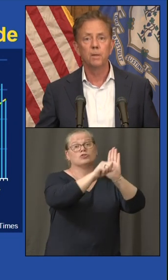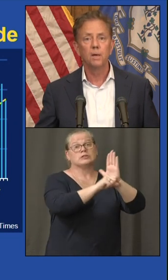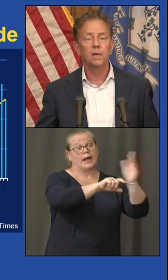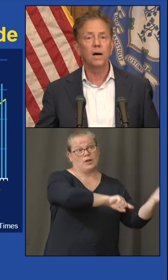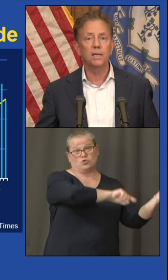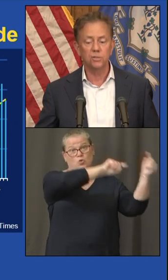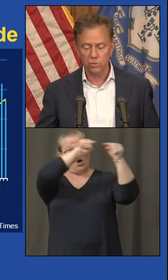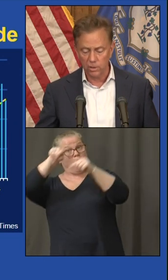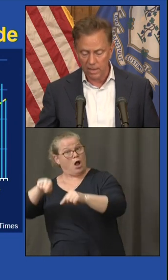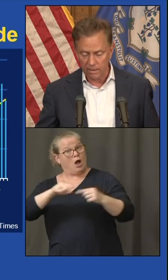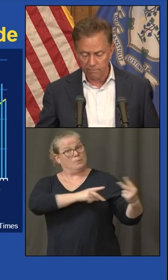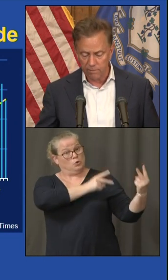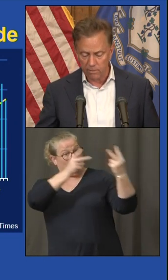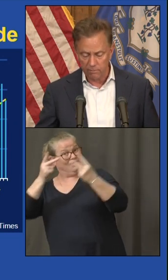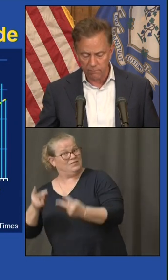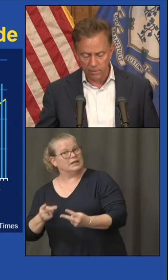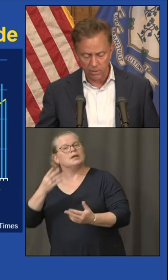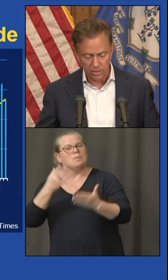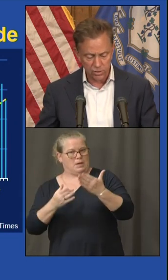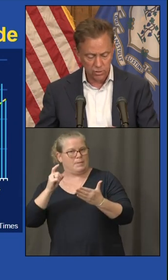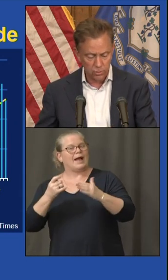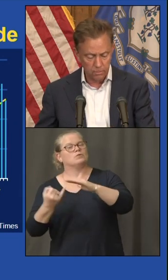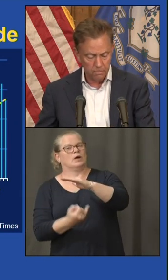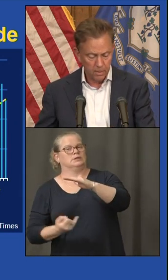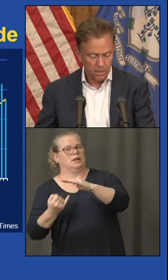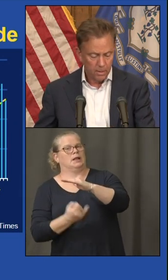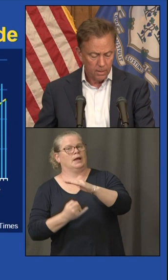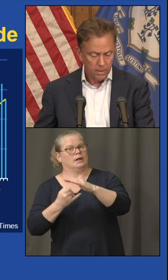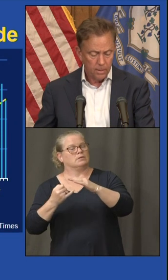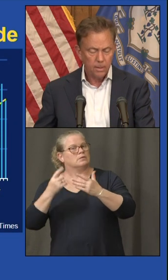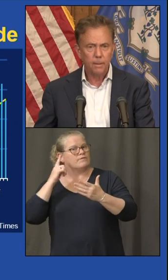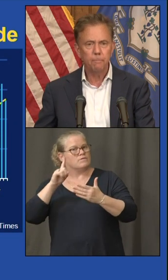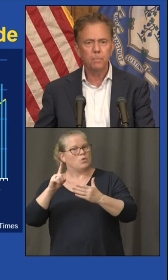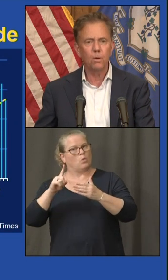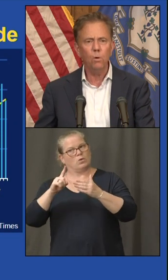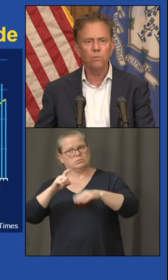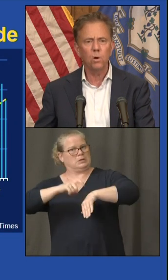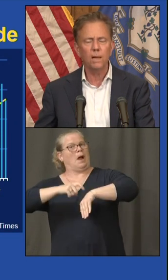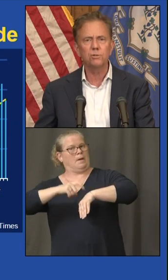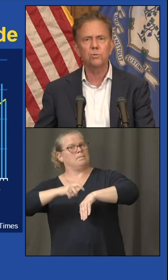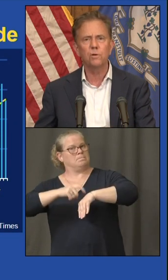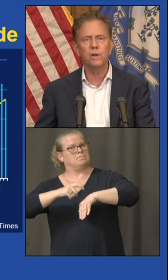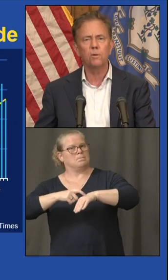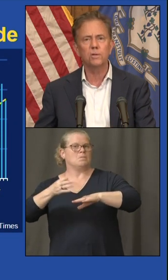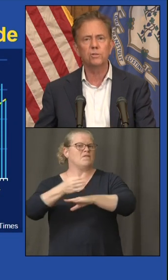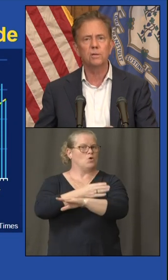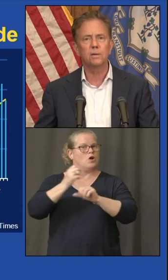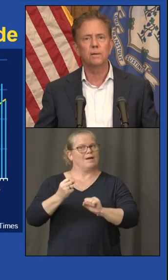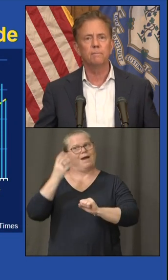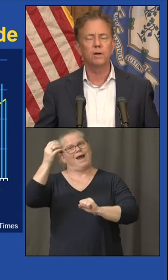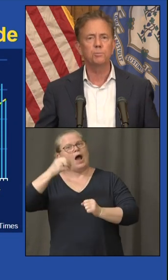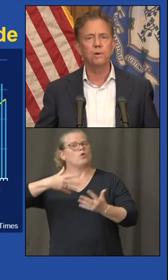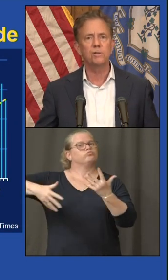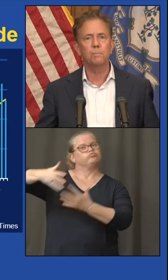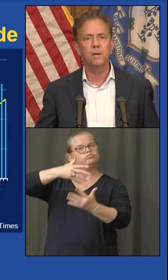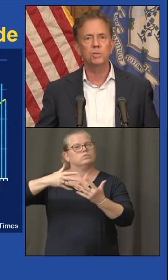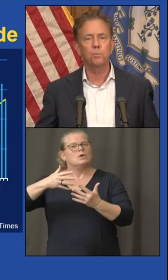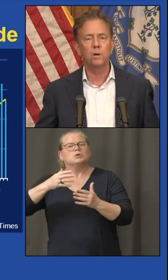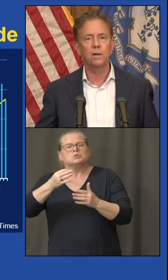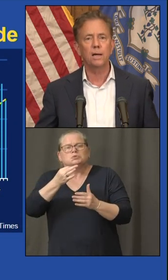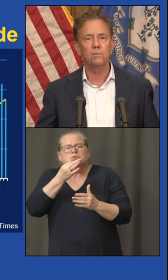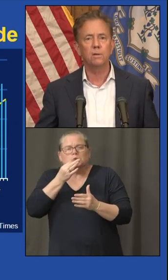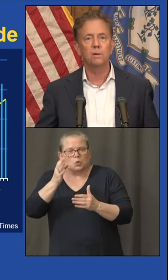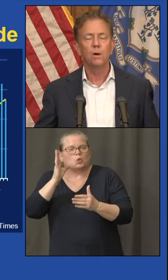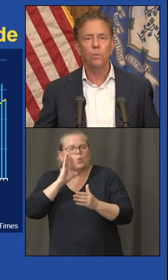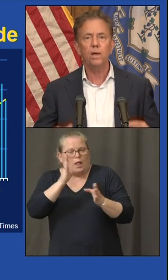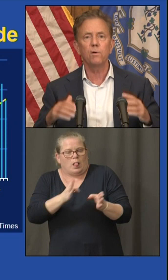some guidance on that very, very soon. Overall, I was sort of interested, Vice President Pence